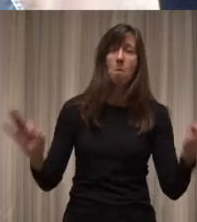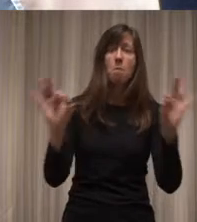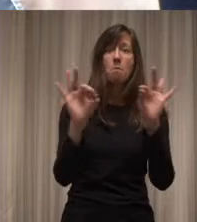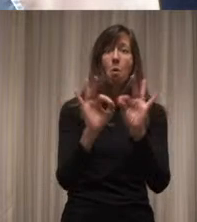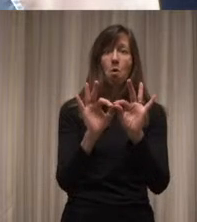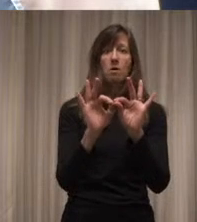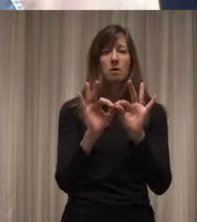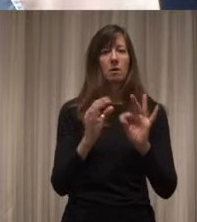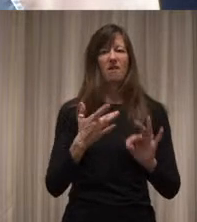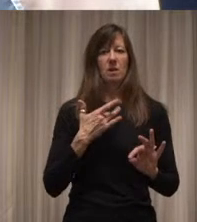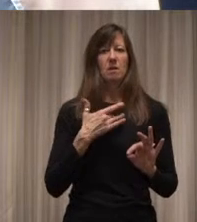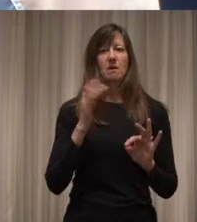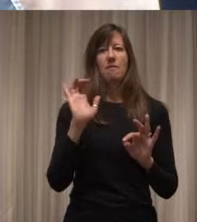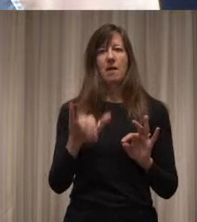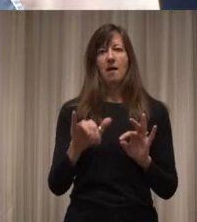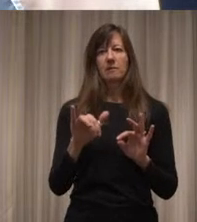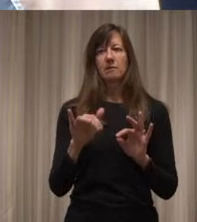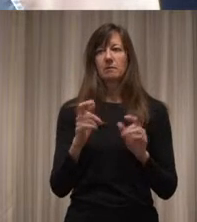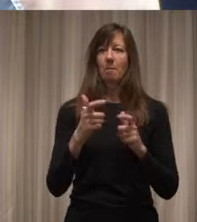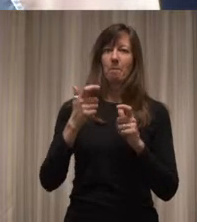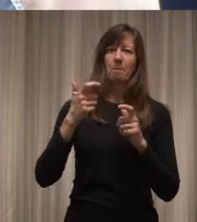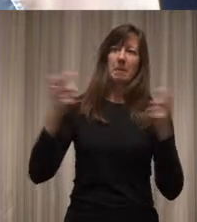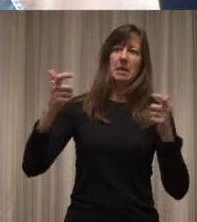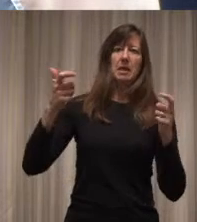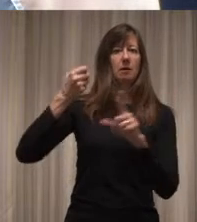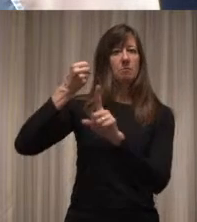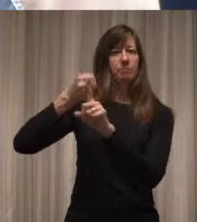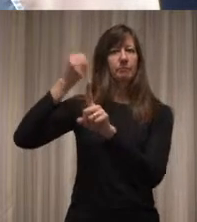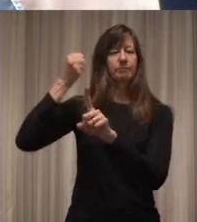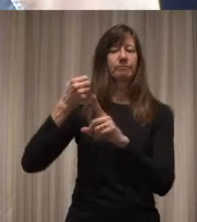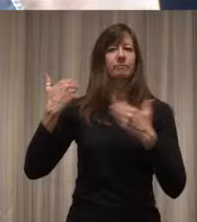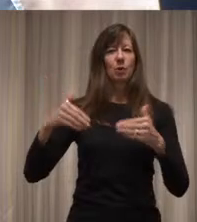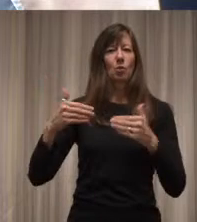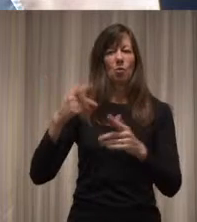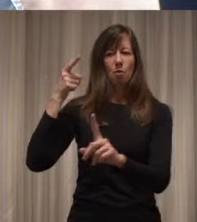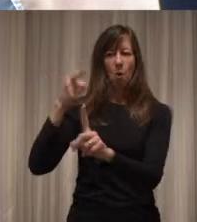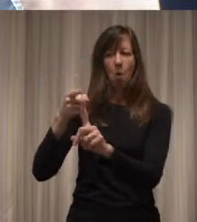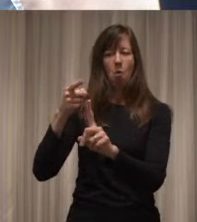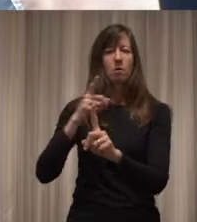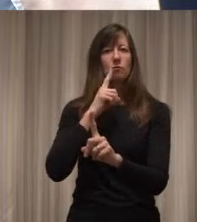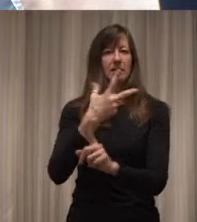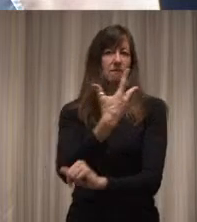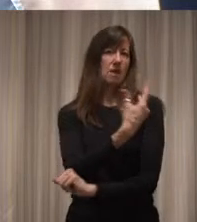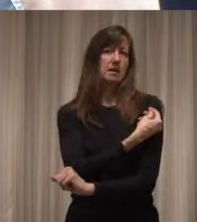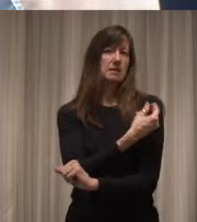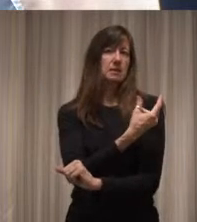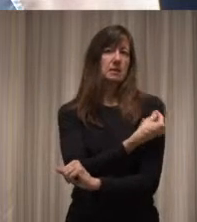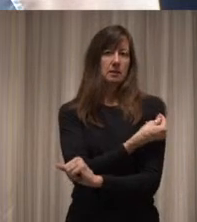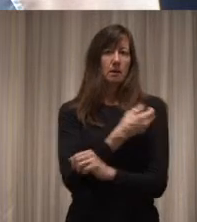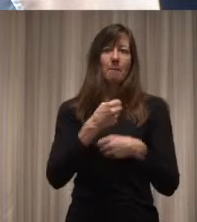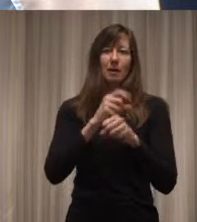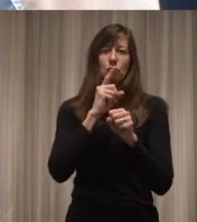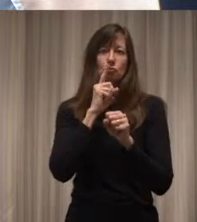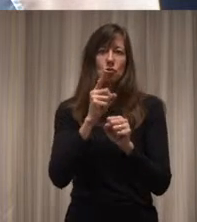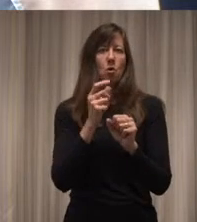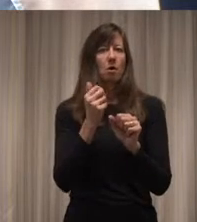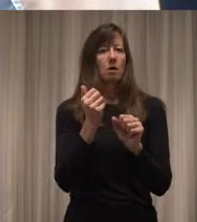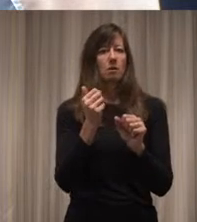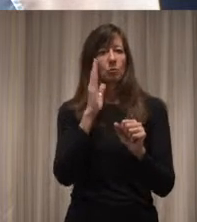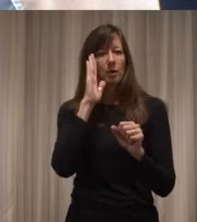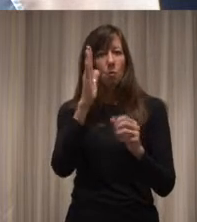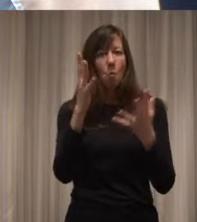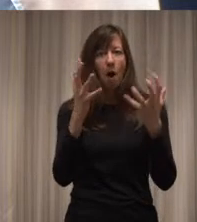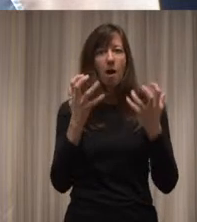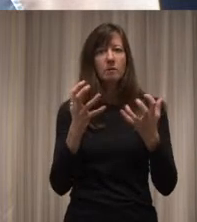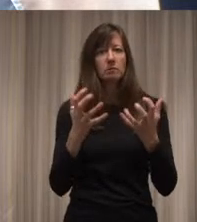right with the vaccination effort. And that will involve everybody being bought in and informed